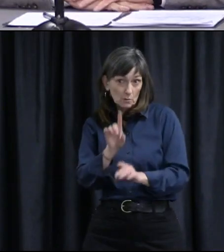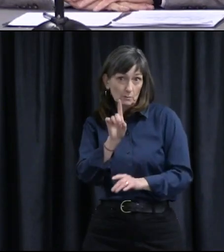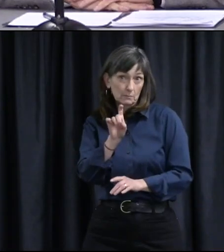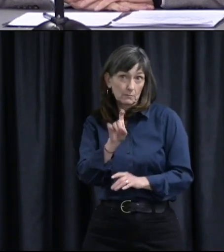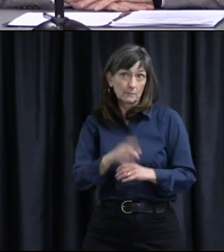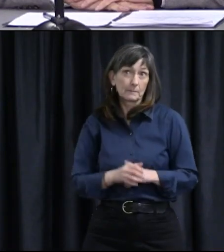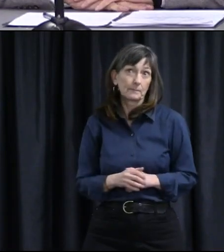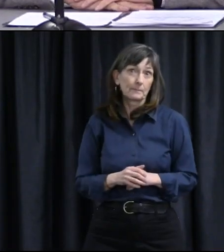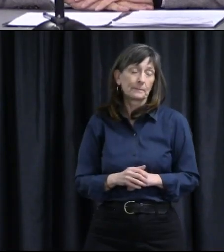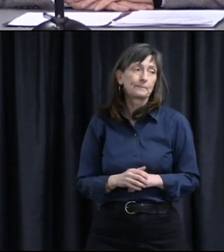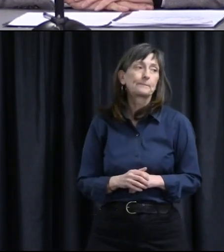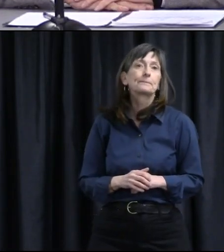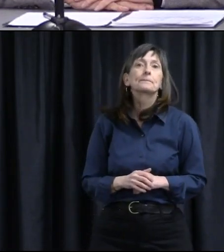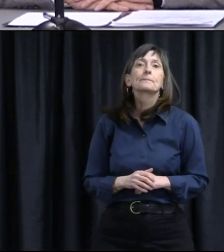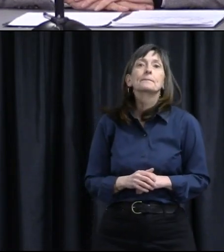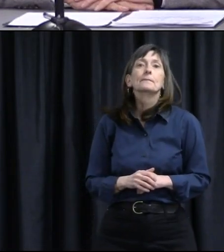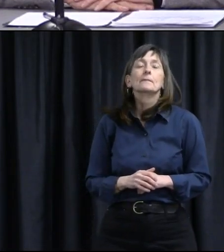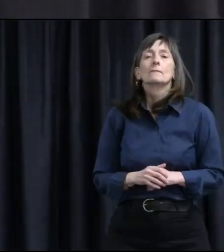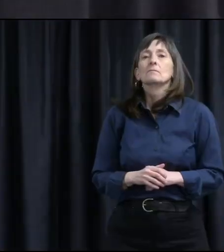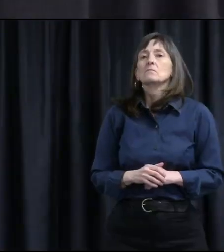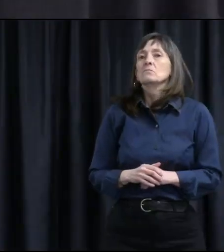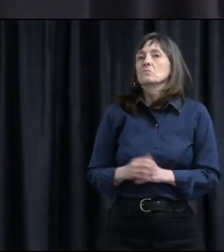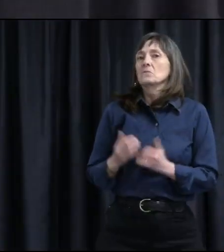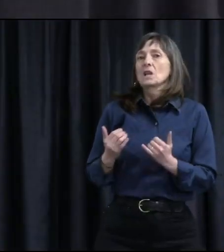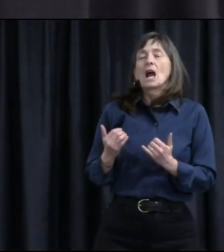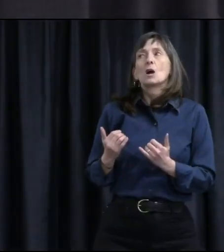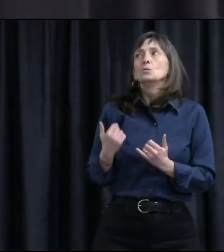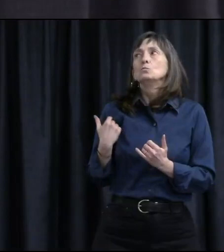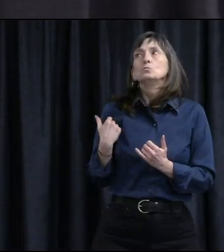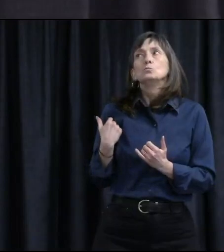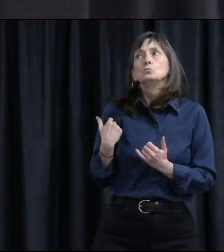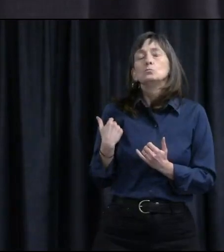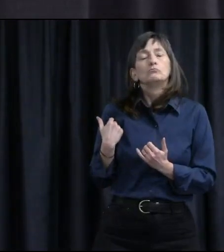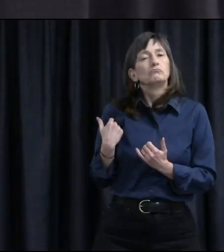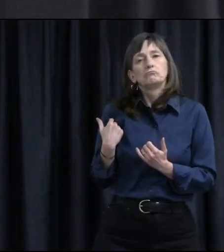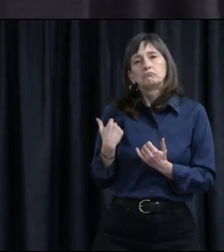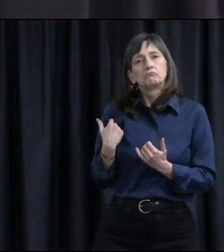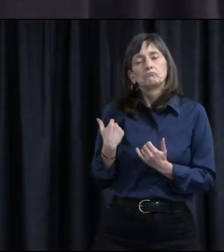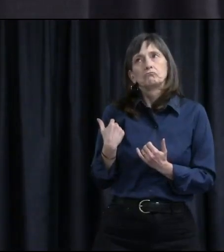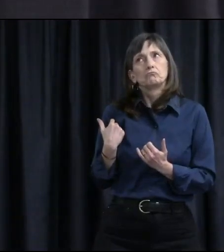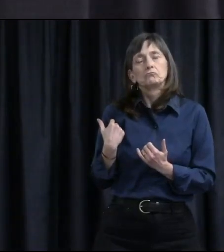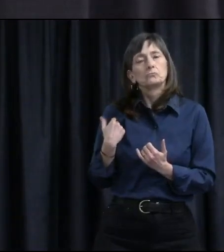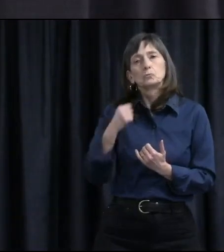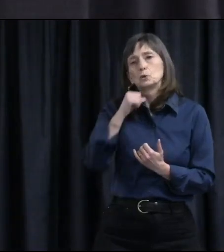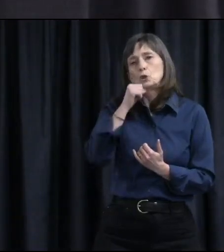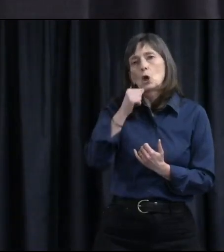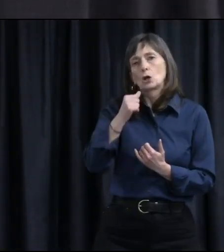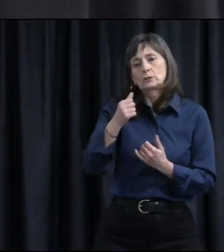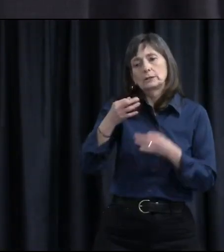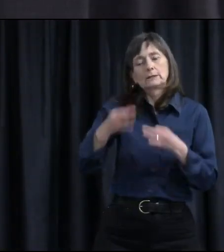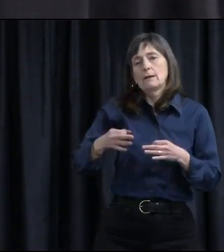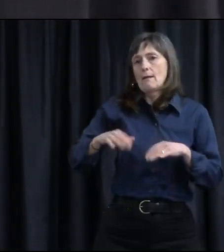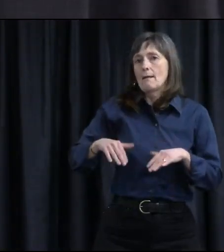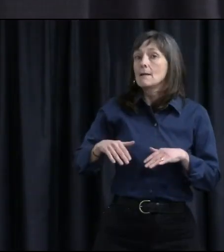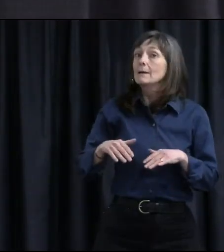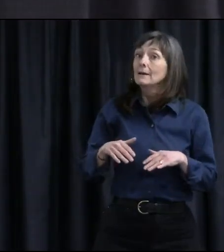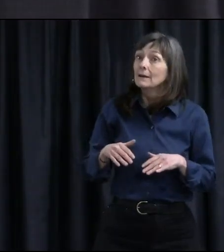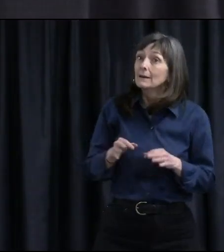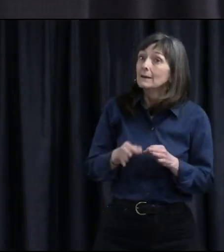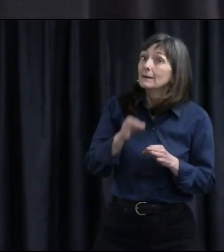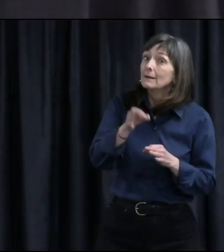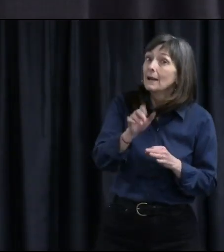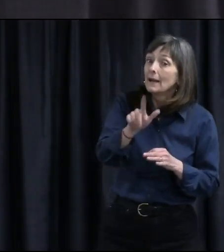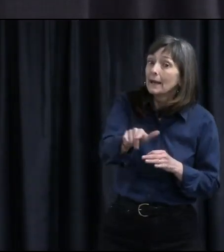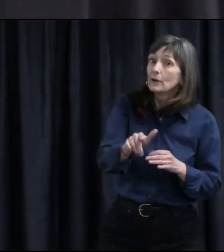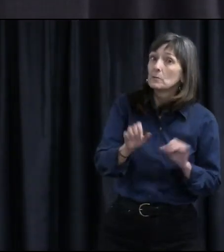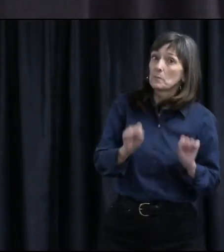right now, on the advice that we're getting, this is not something that we've done. Not saying that it's not something we